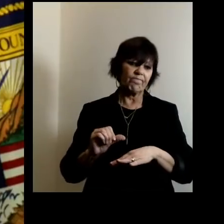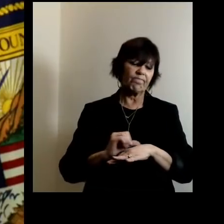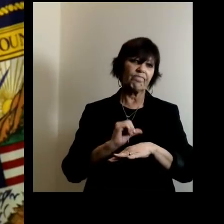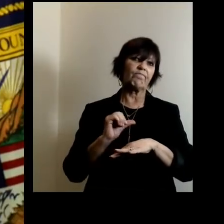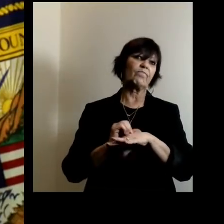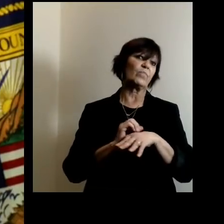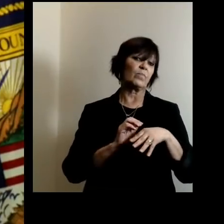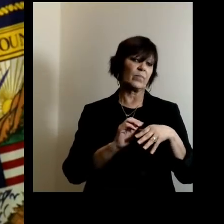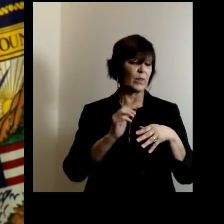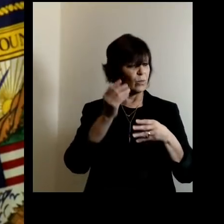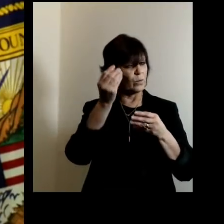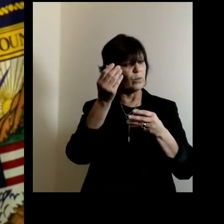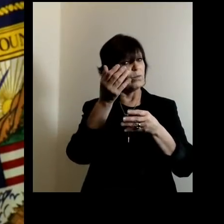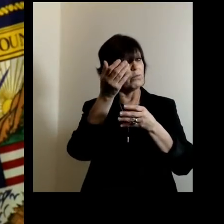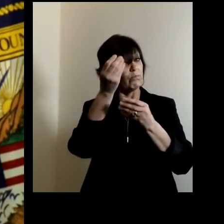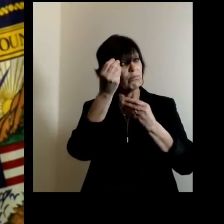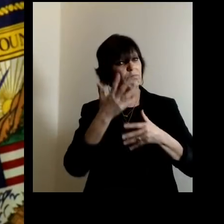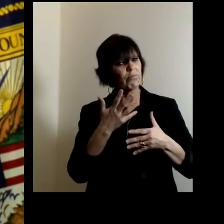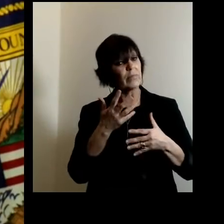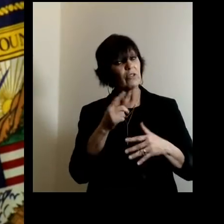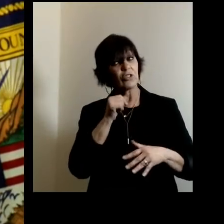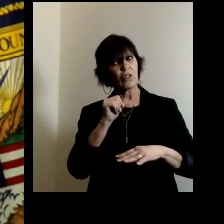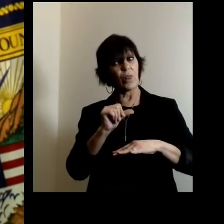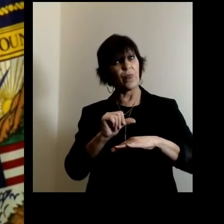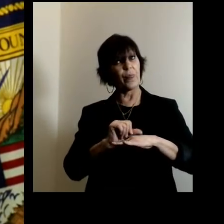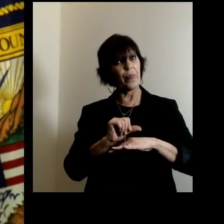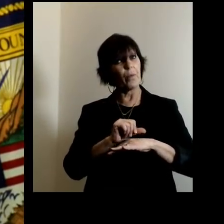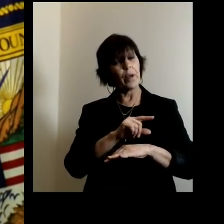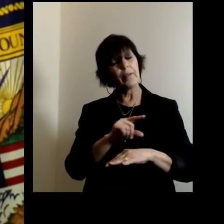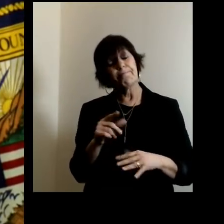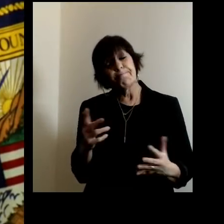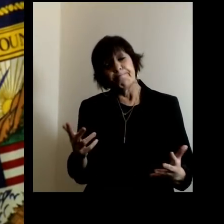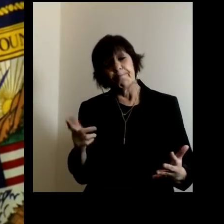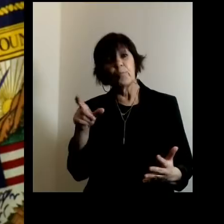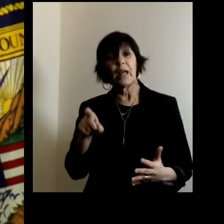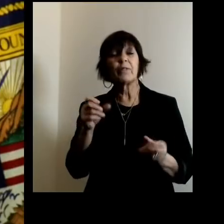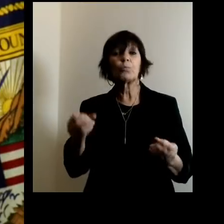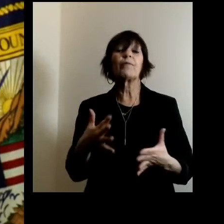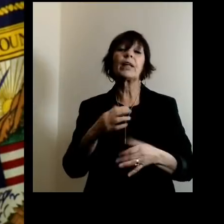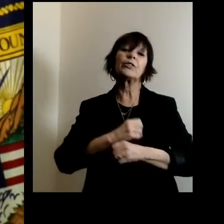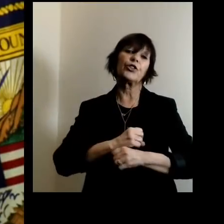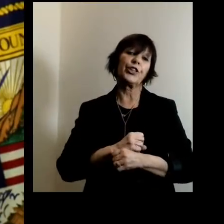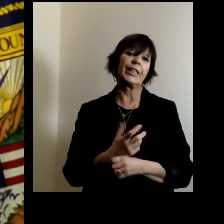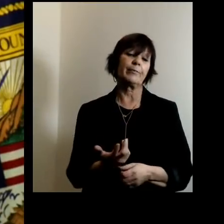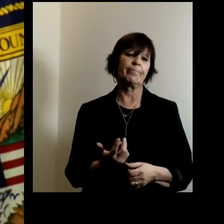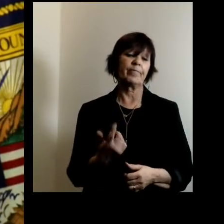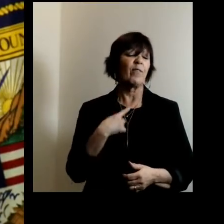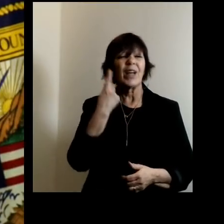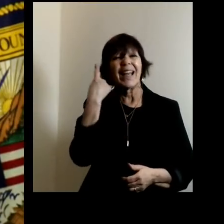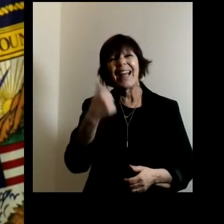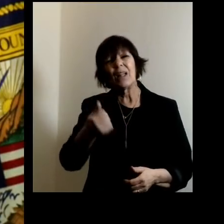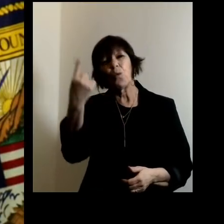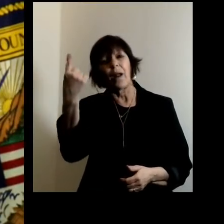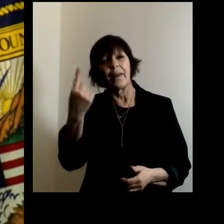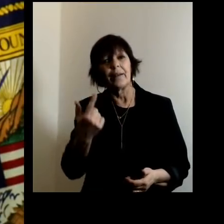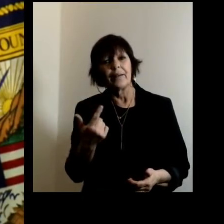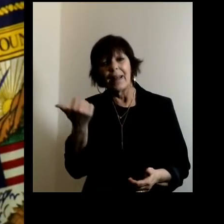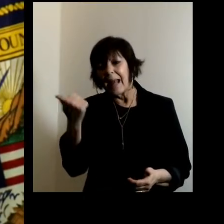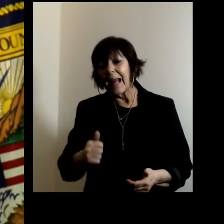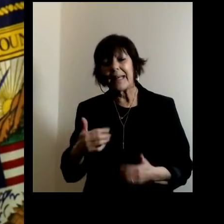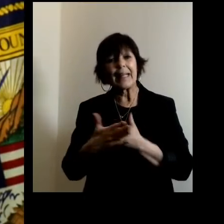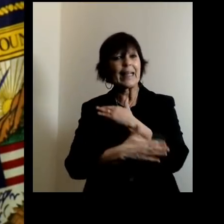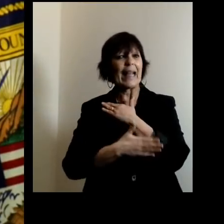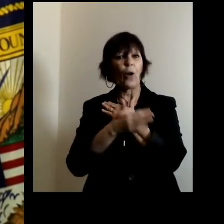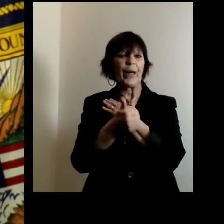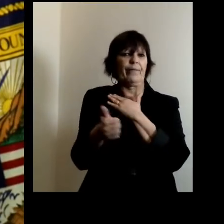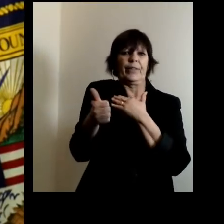us to believe that there's a credible threat out there, you have to provide security, and we do that for anyone. We would do that for any county official,